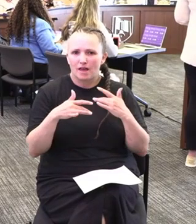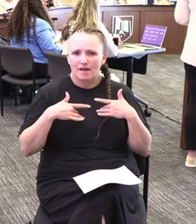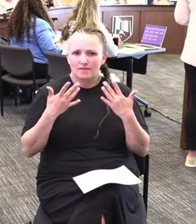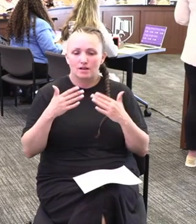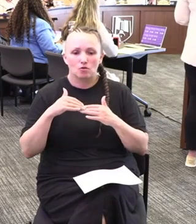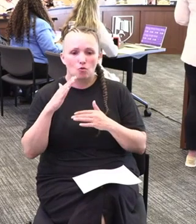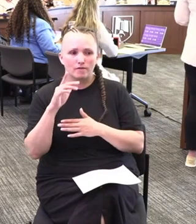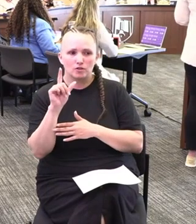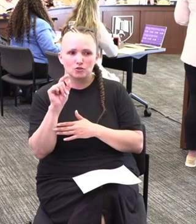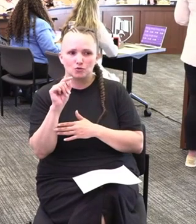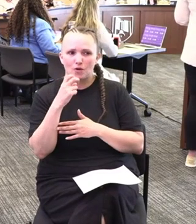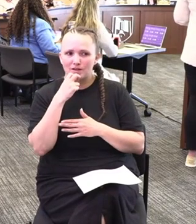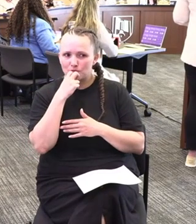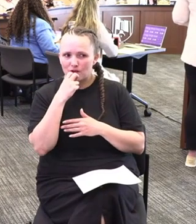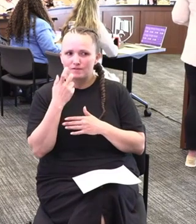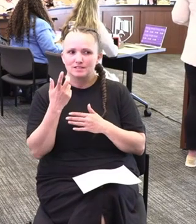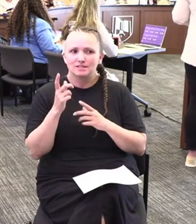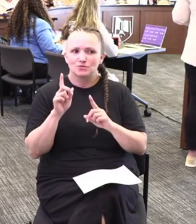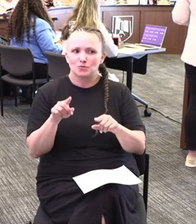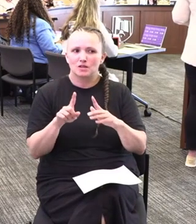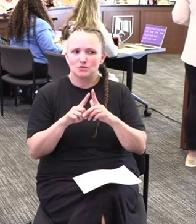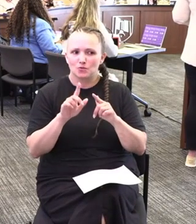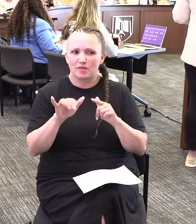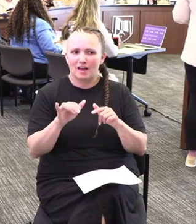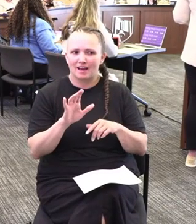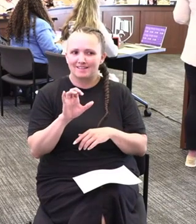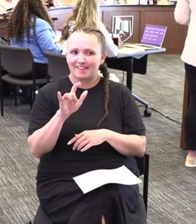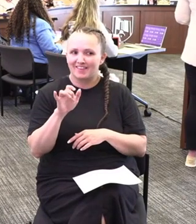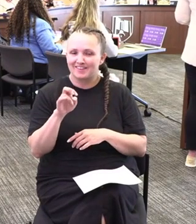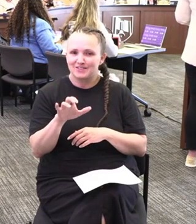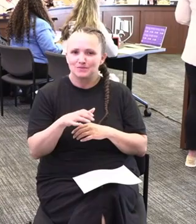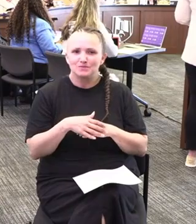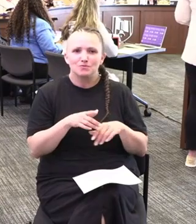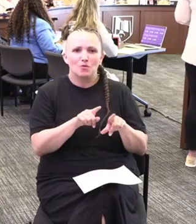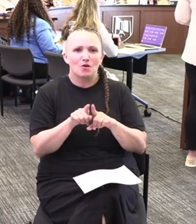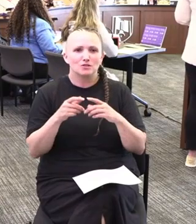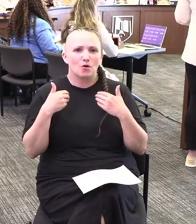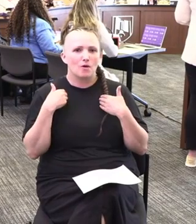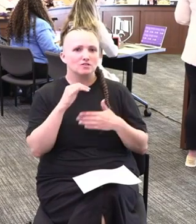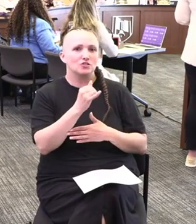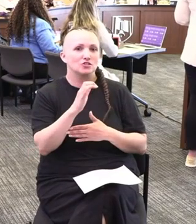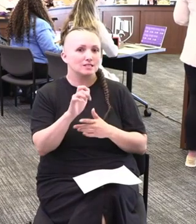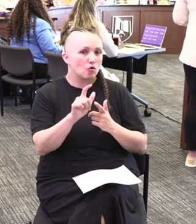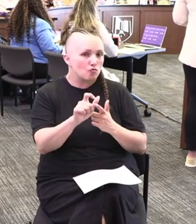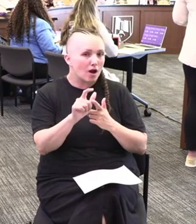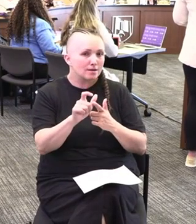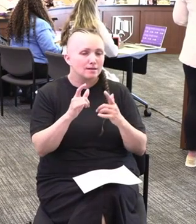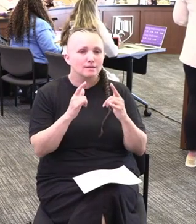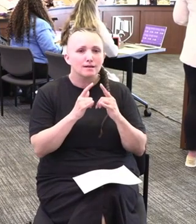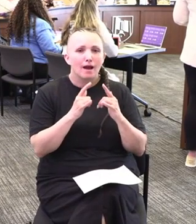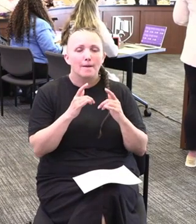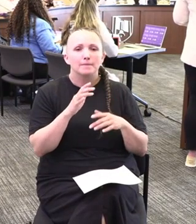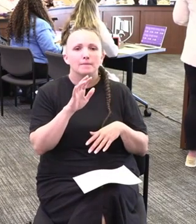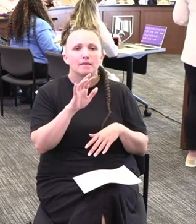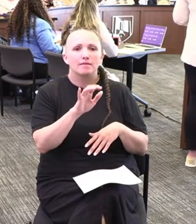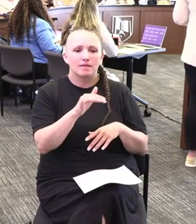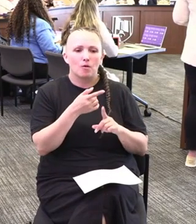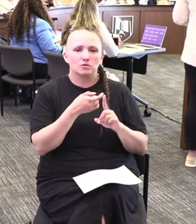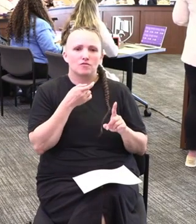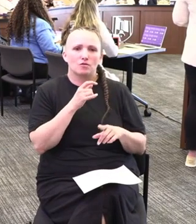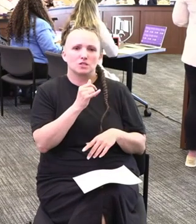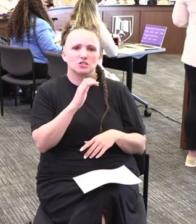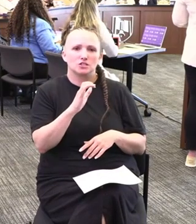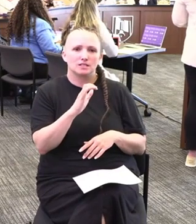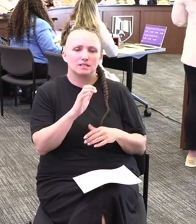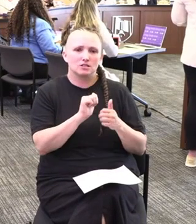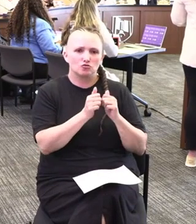refs went to that clinic. We also had a JJC running camp that was led by JJC's cross country and track coaches